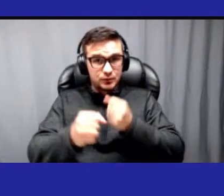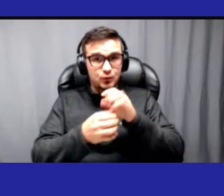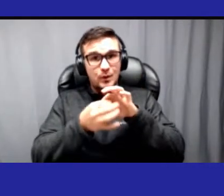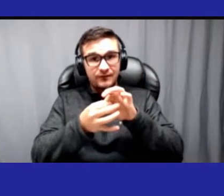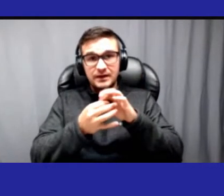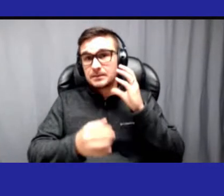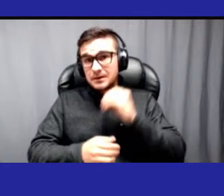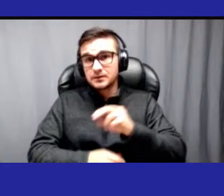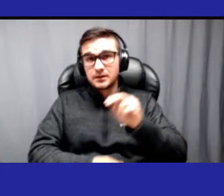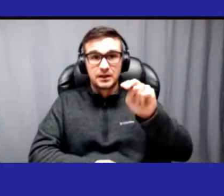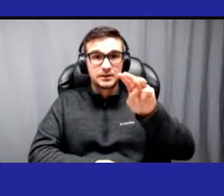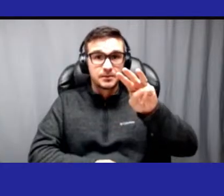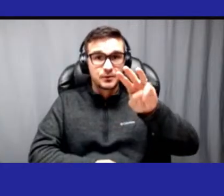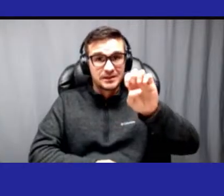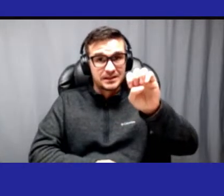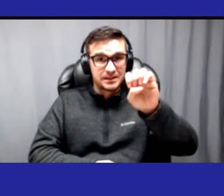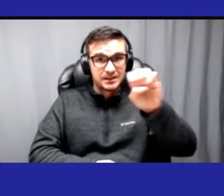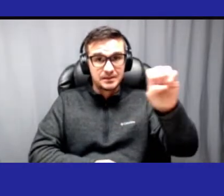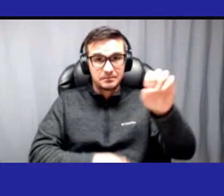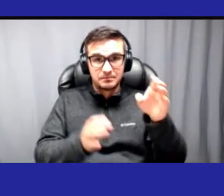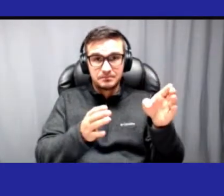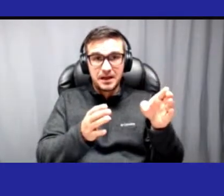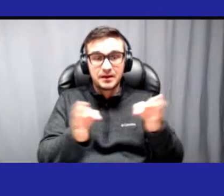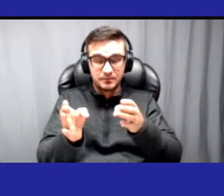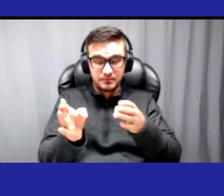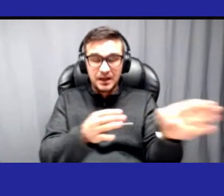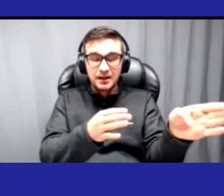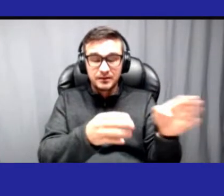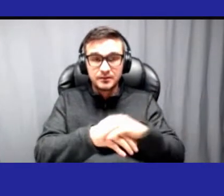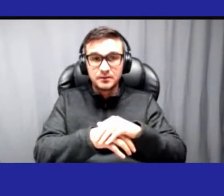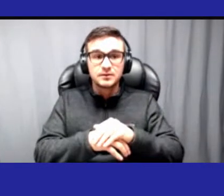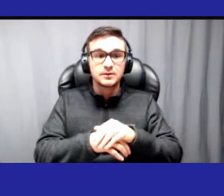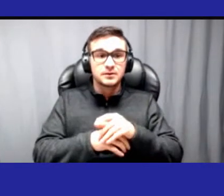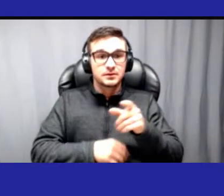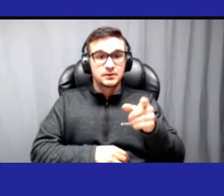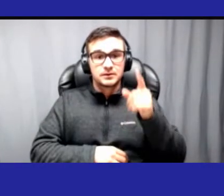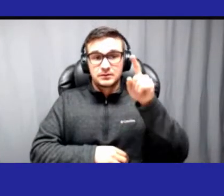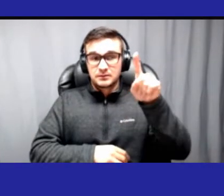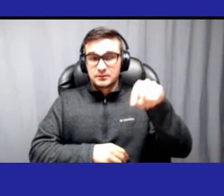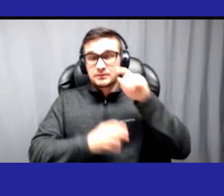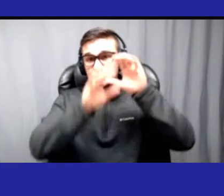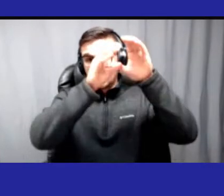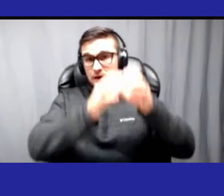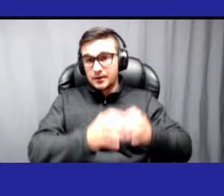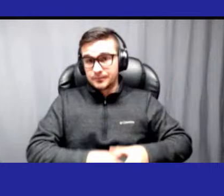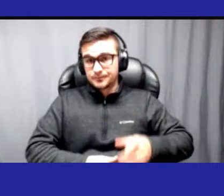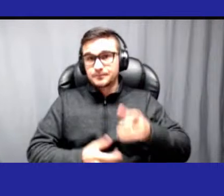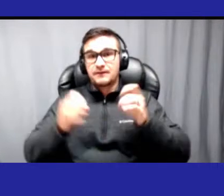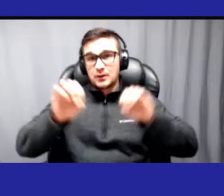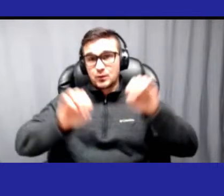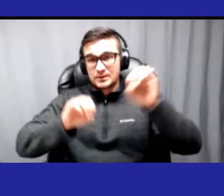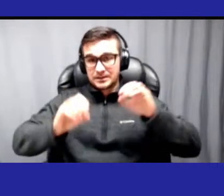plan. Substantive criteria you see laid out there, as well as the evaluation committee.